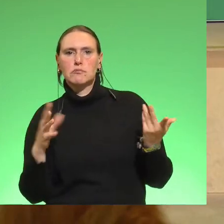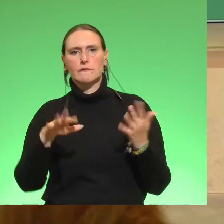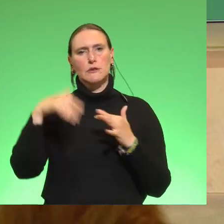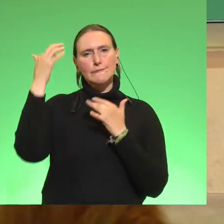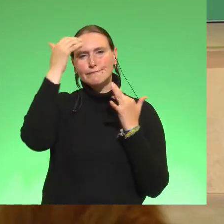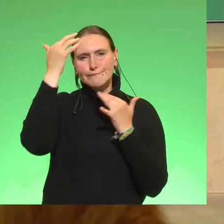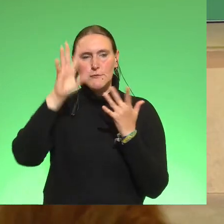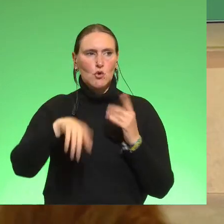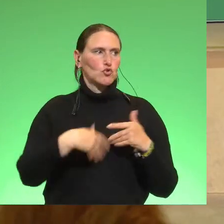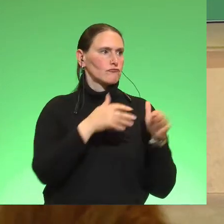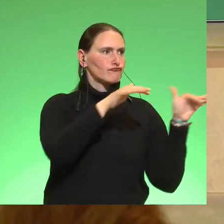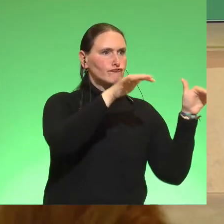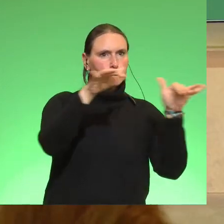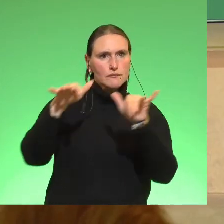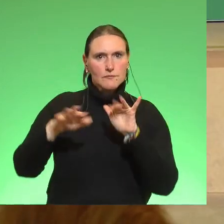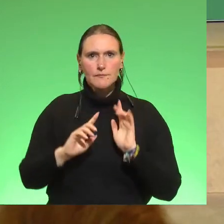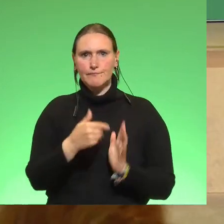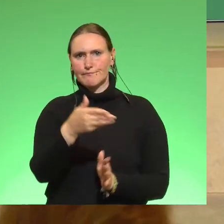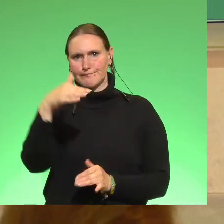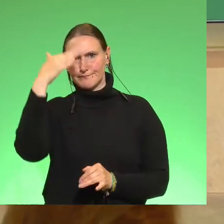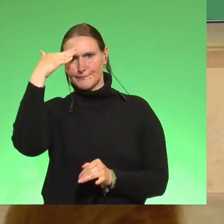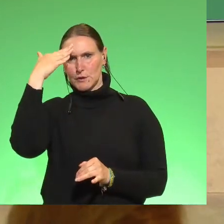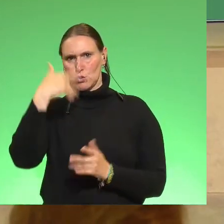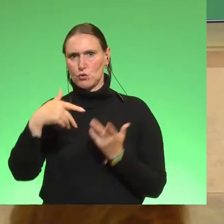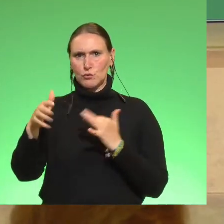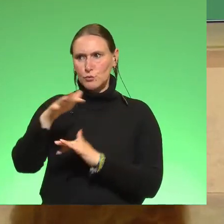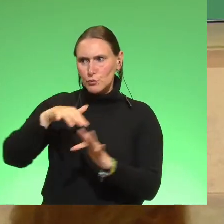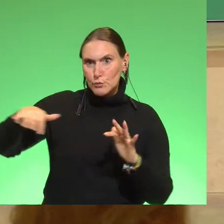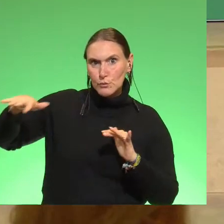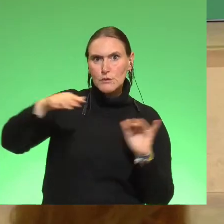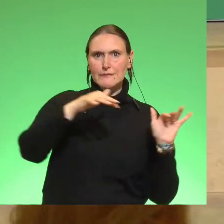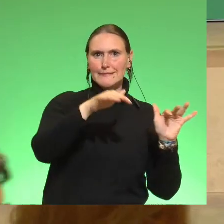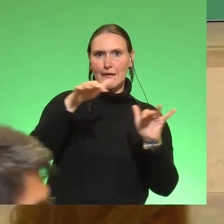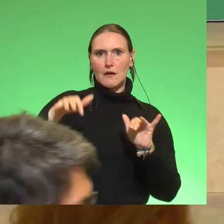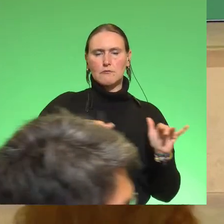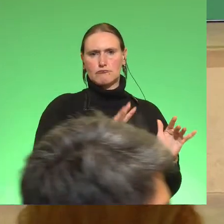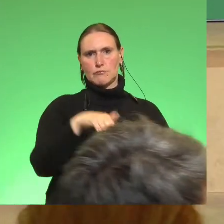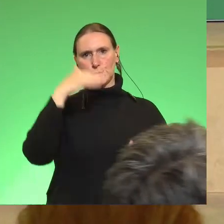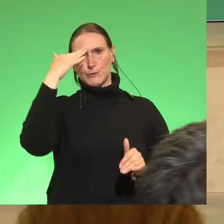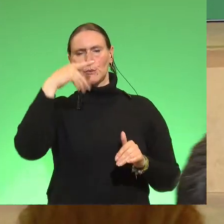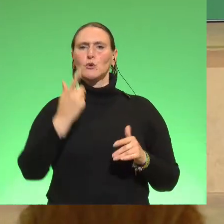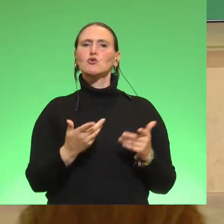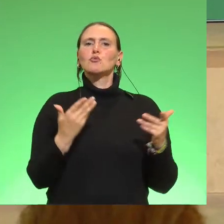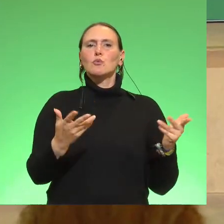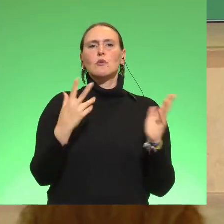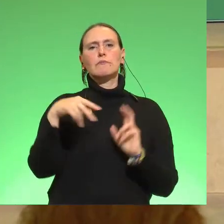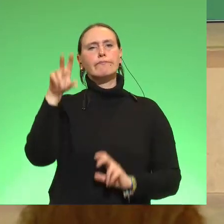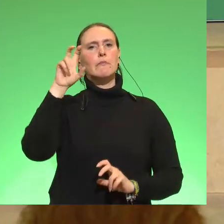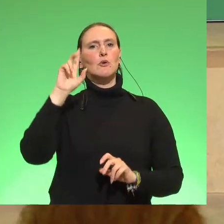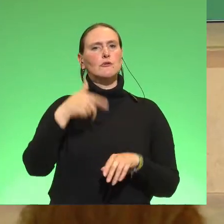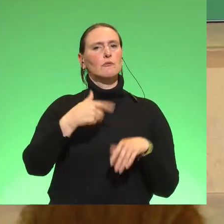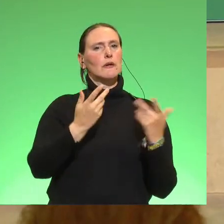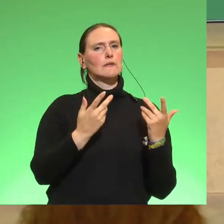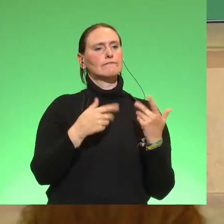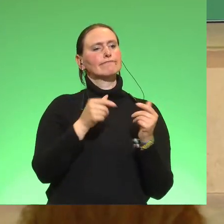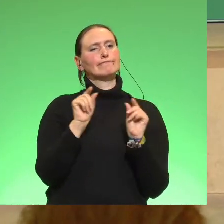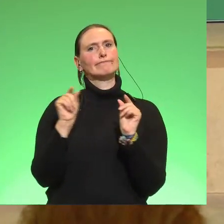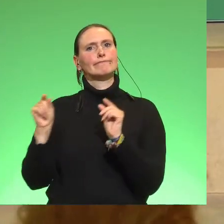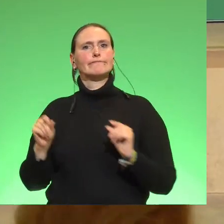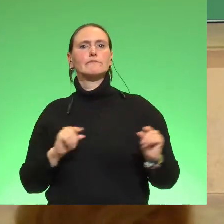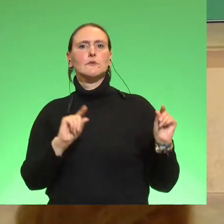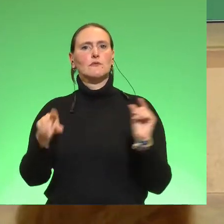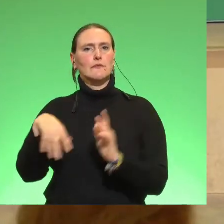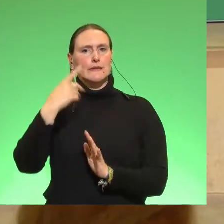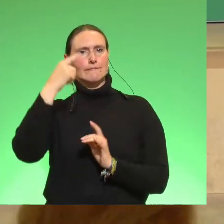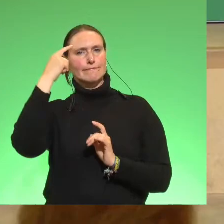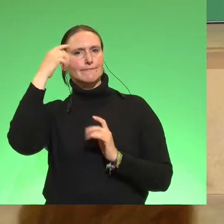the room, they know who they are, and they probably will also recognize parts of their thinking in what is